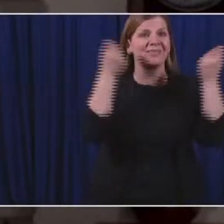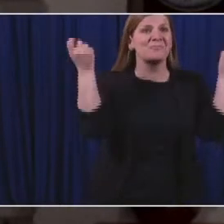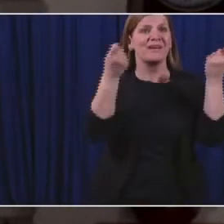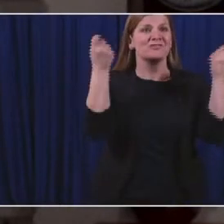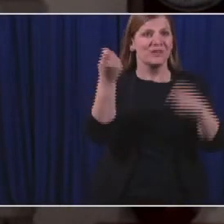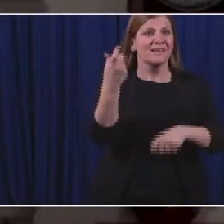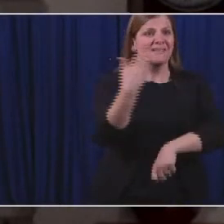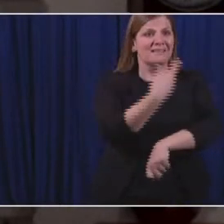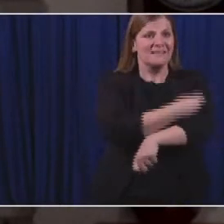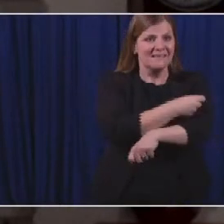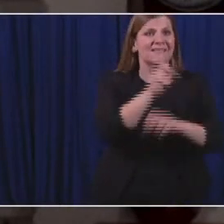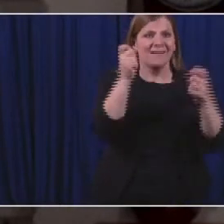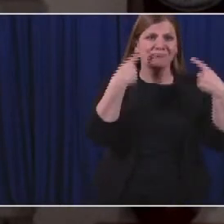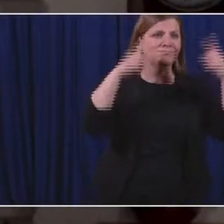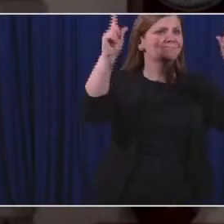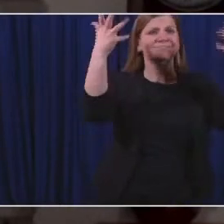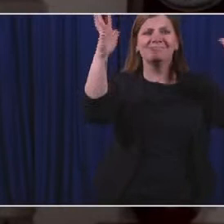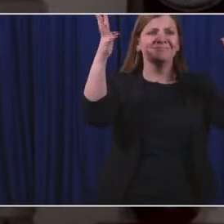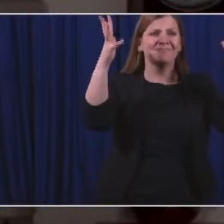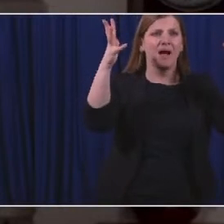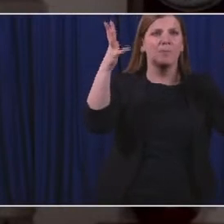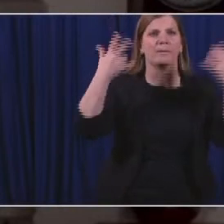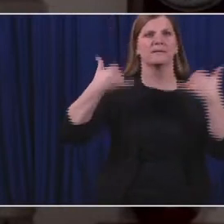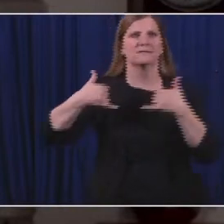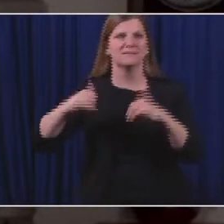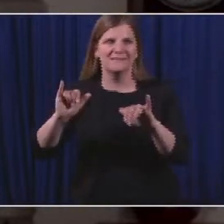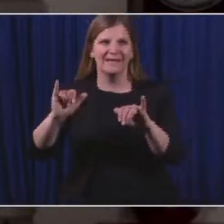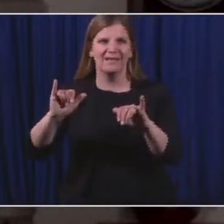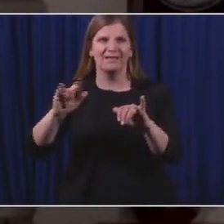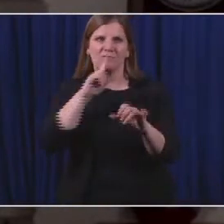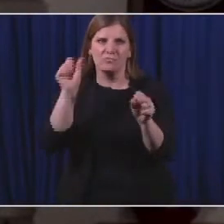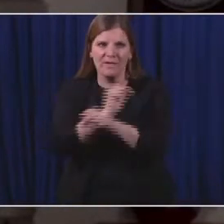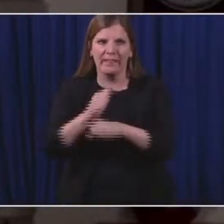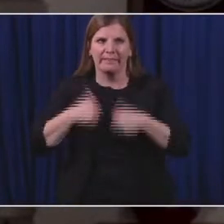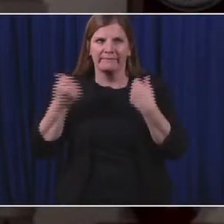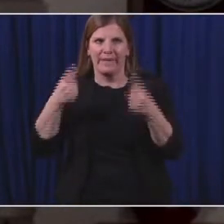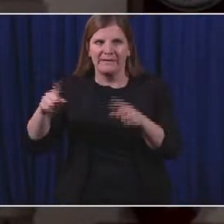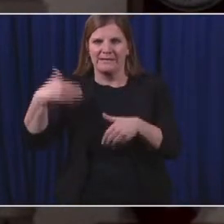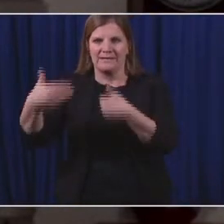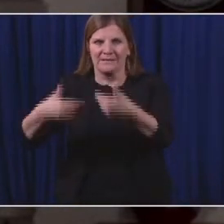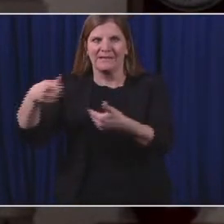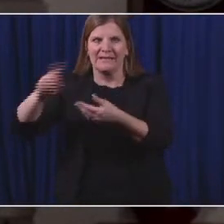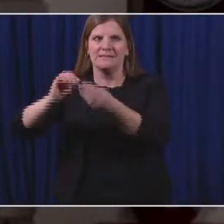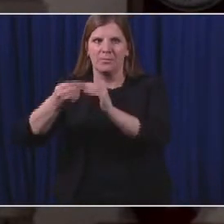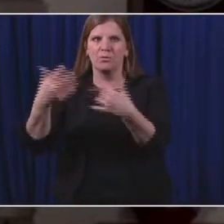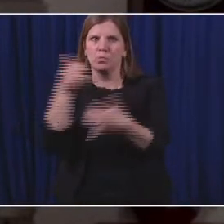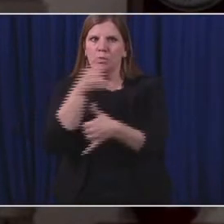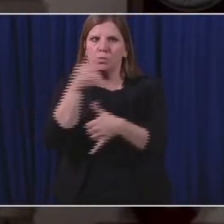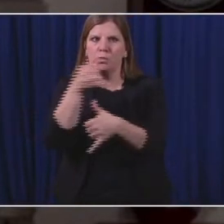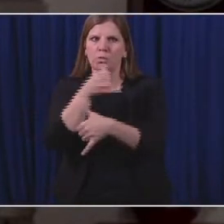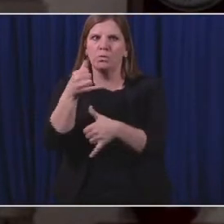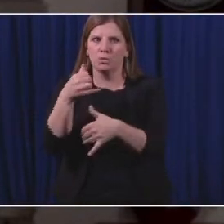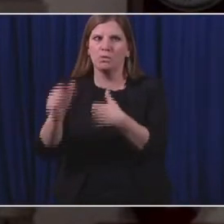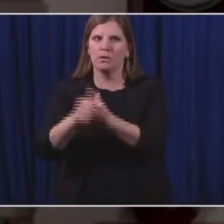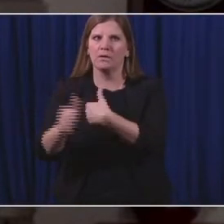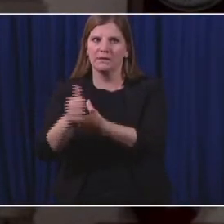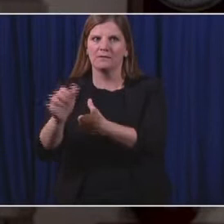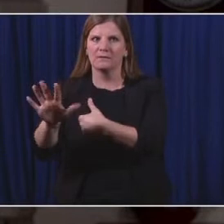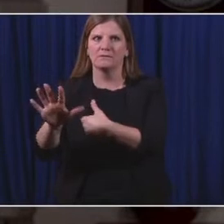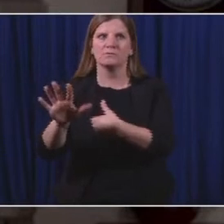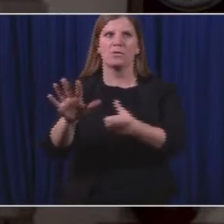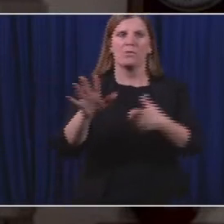the realities of what we face. And so the numbers that you have given, absolutely correct. We've gone up